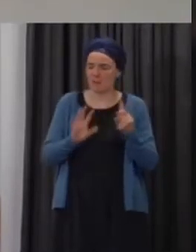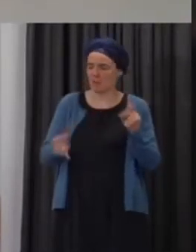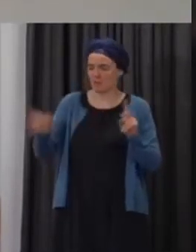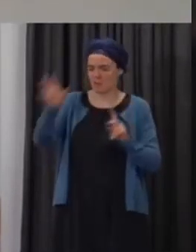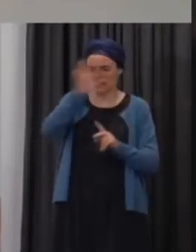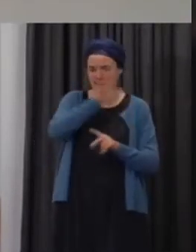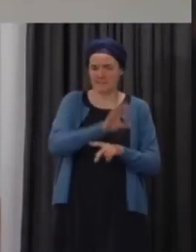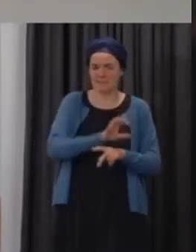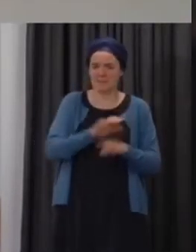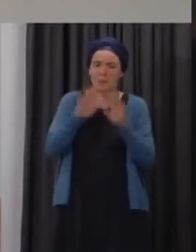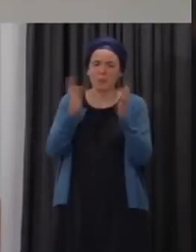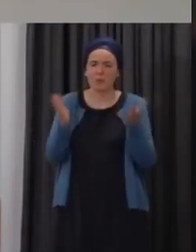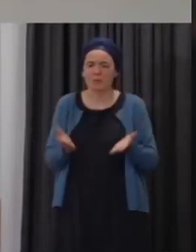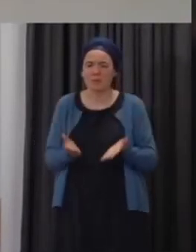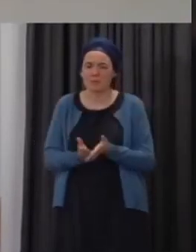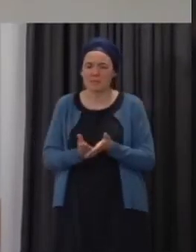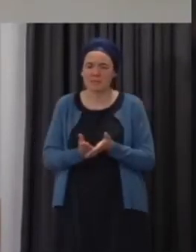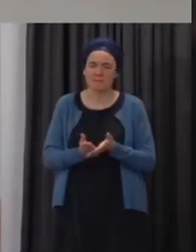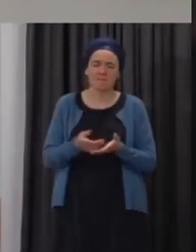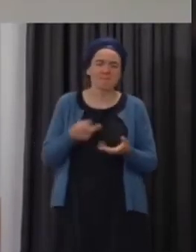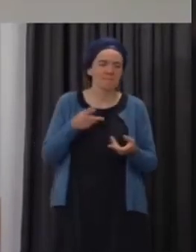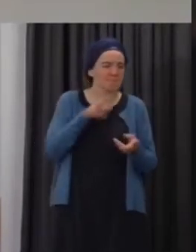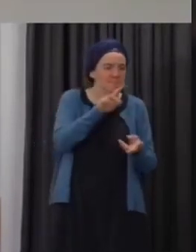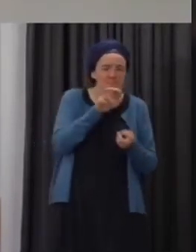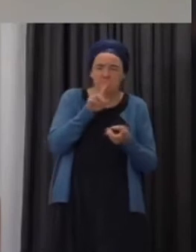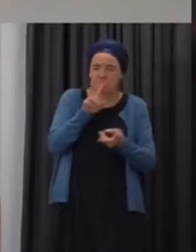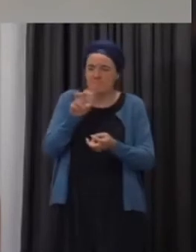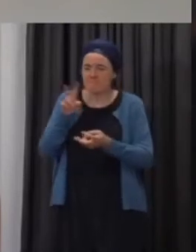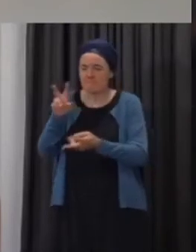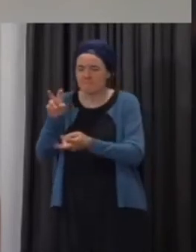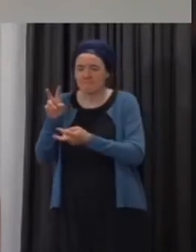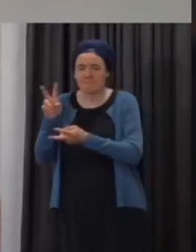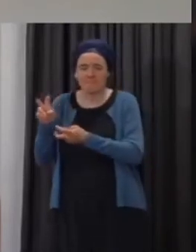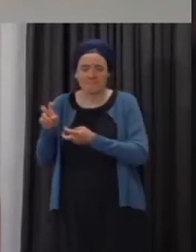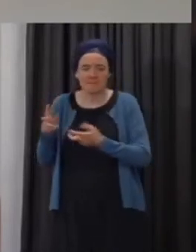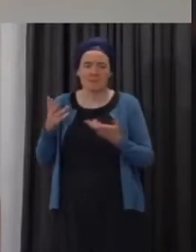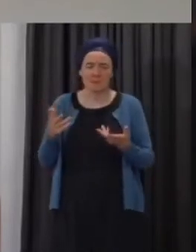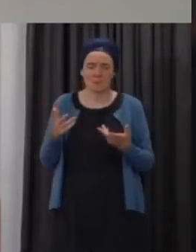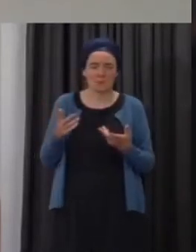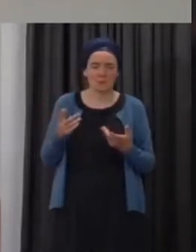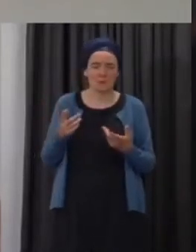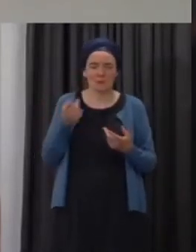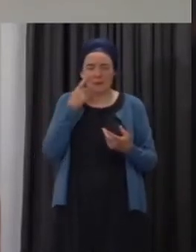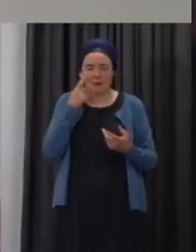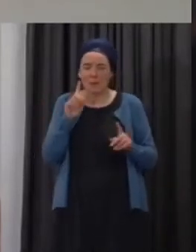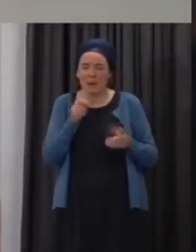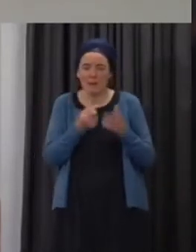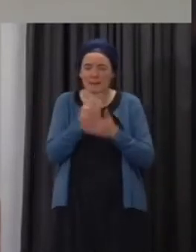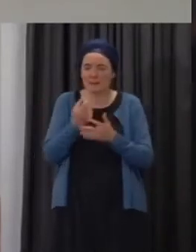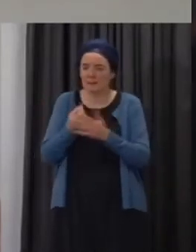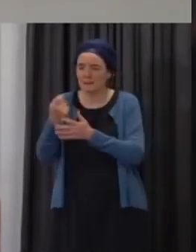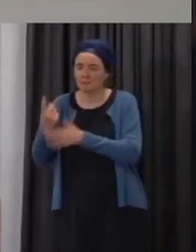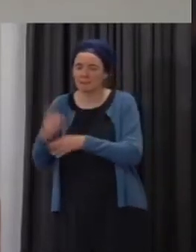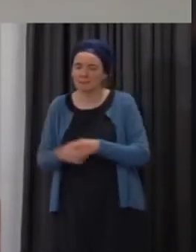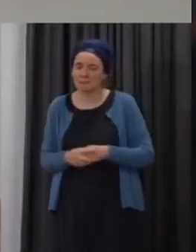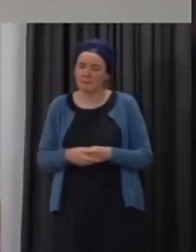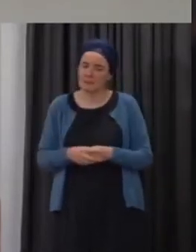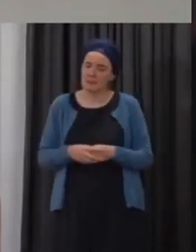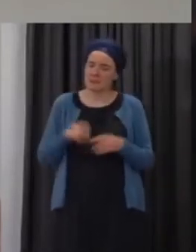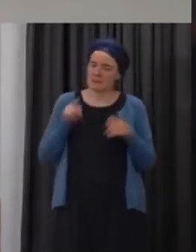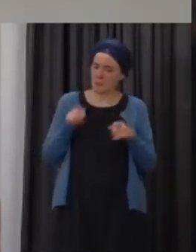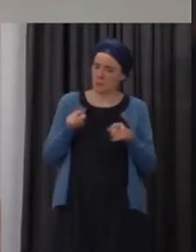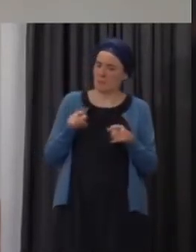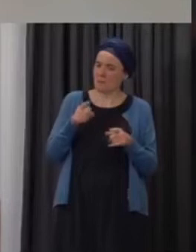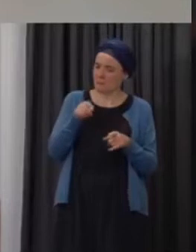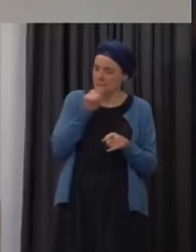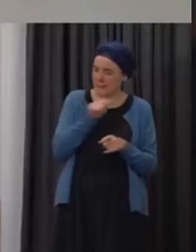elsewhere around the world help form the latest changes to extend testing to all care homes in Wales, and indeed